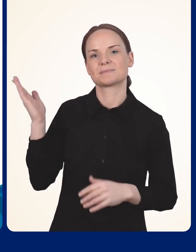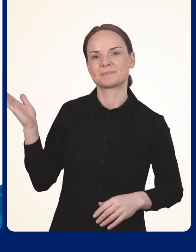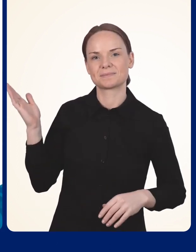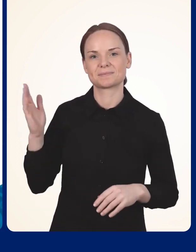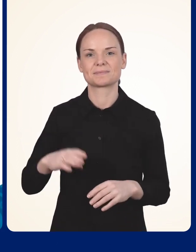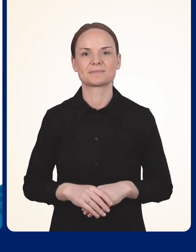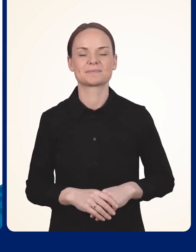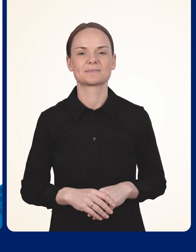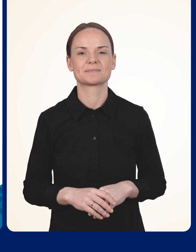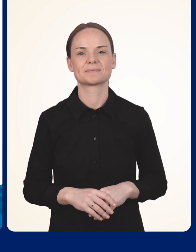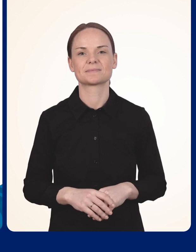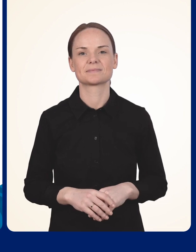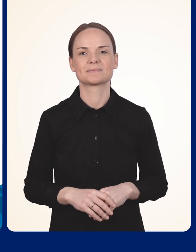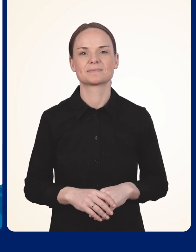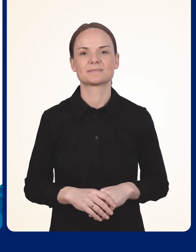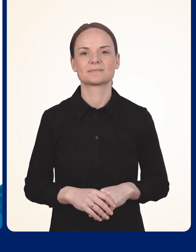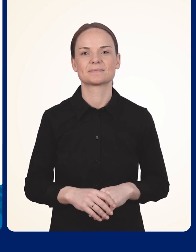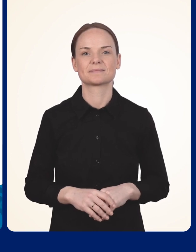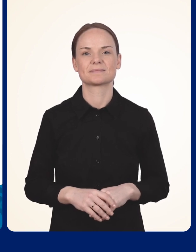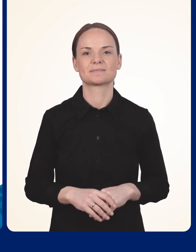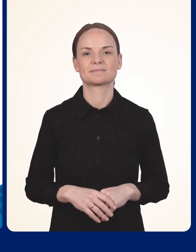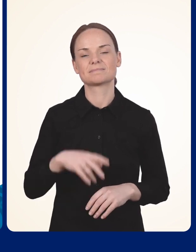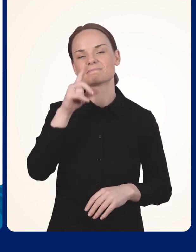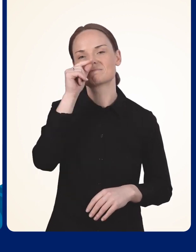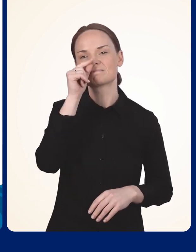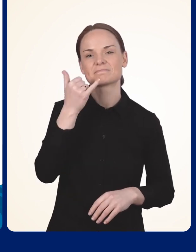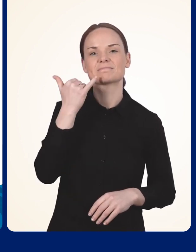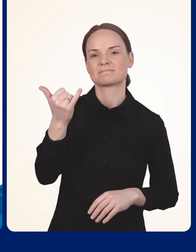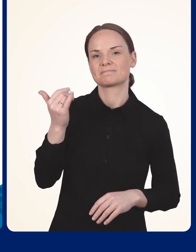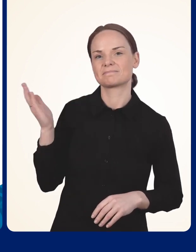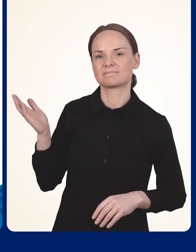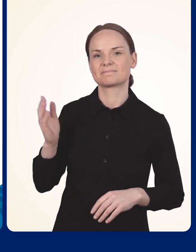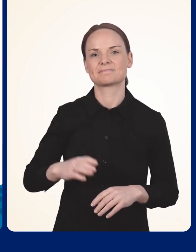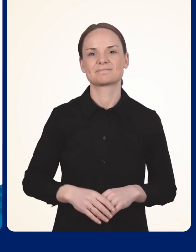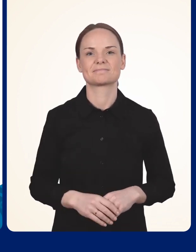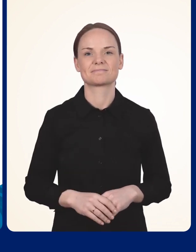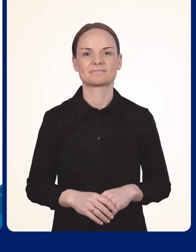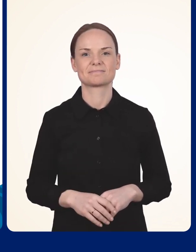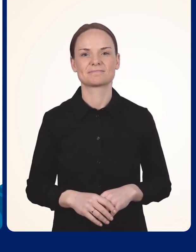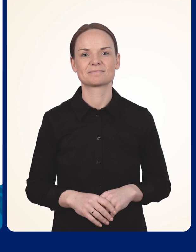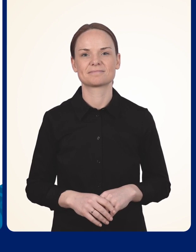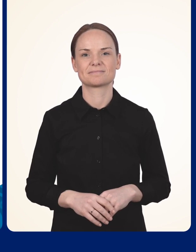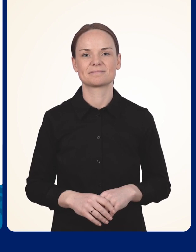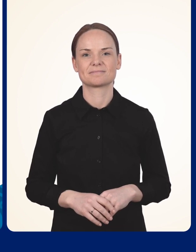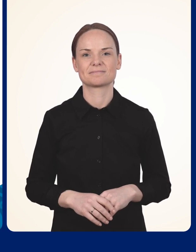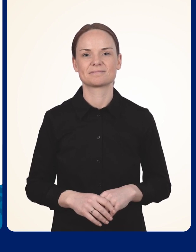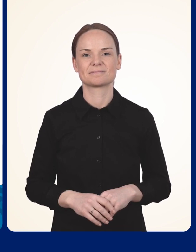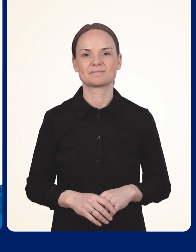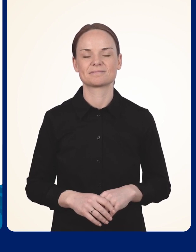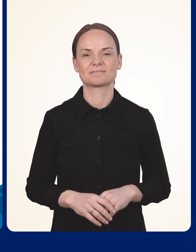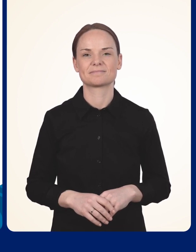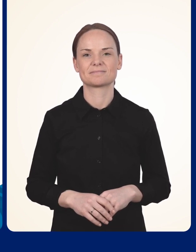disabilitygateway.gov.au or call 1800 643 787. Sonic . Thank